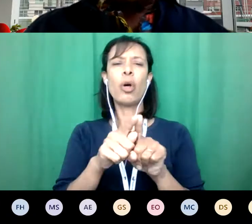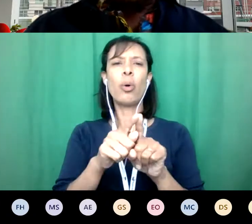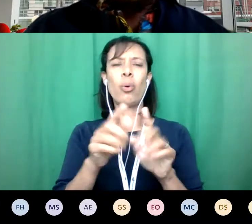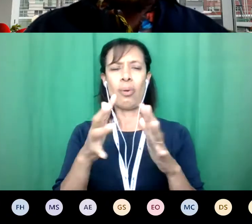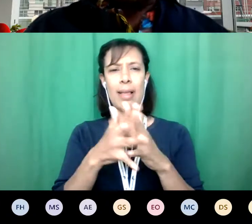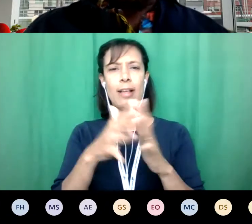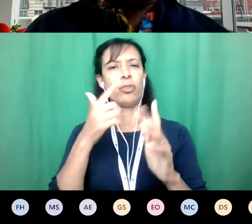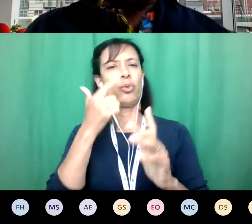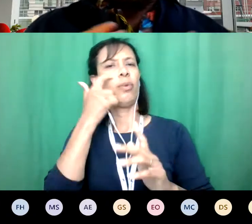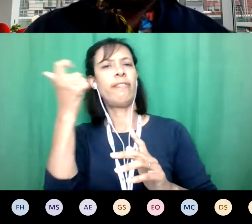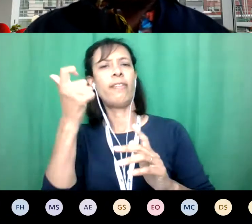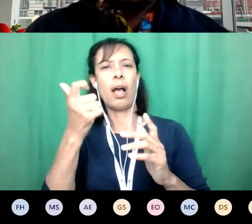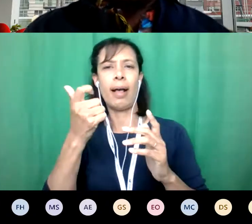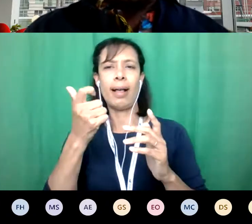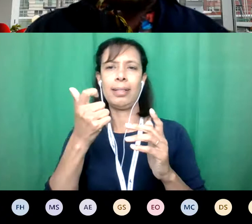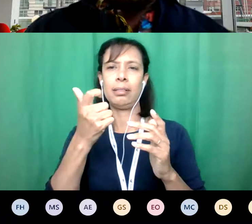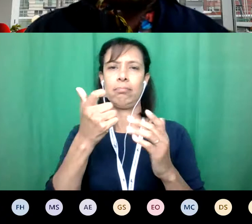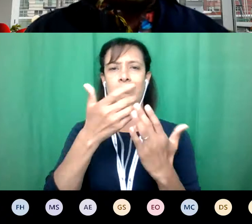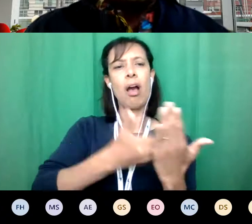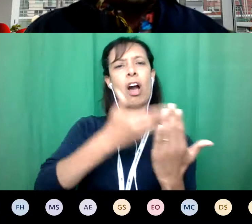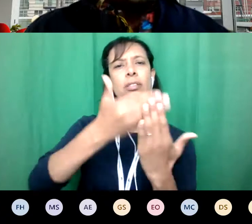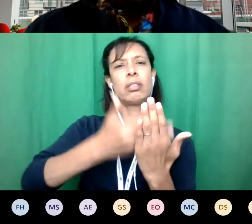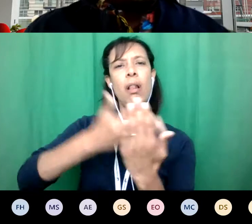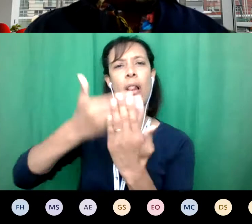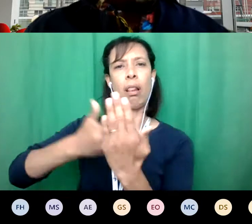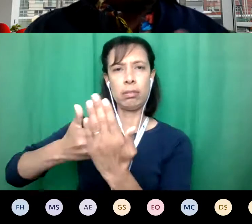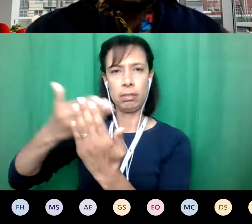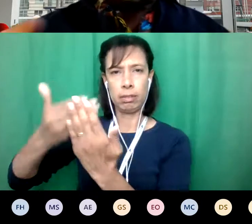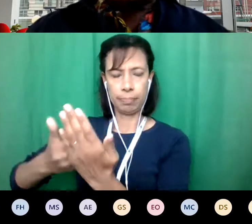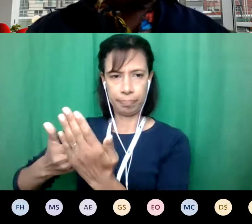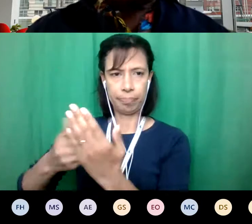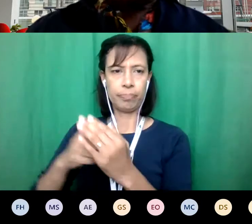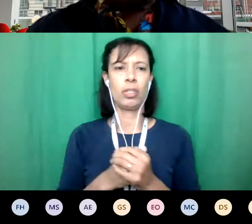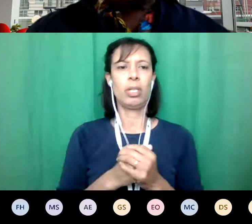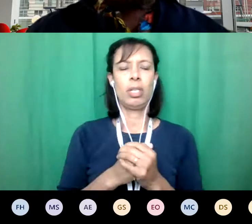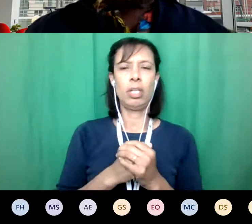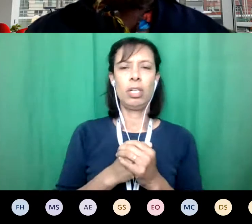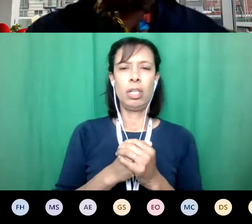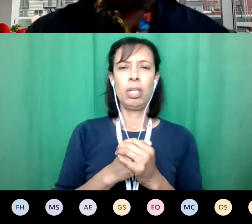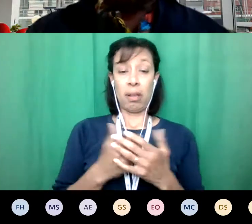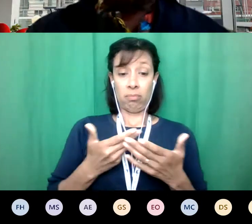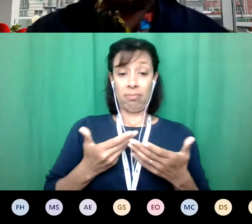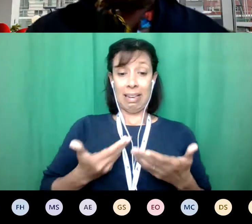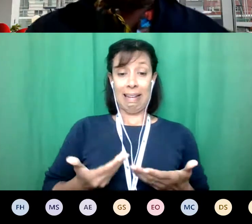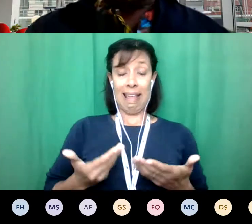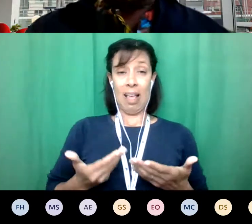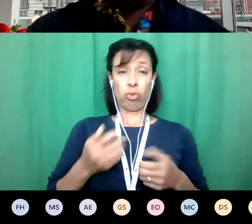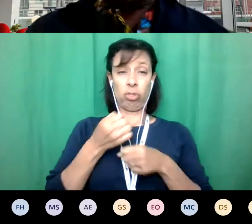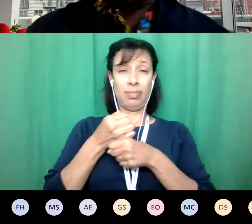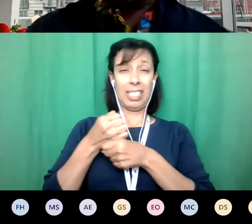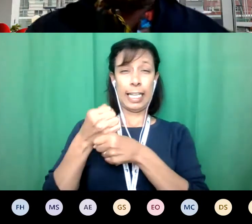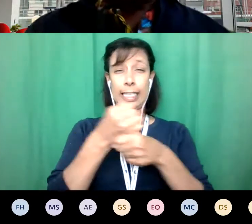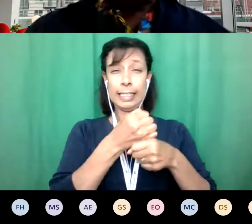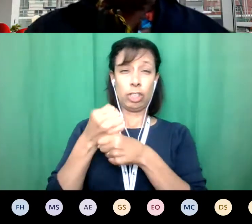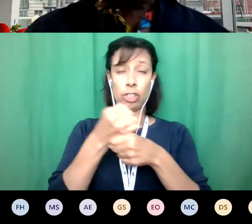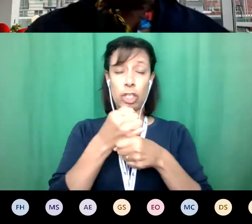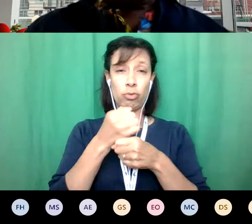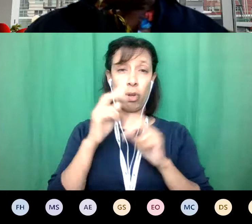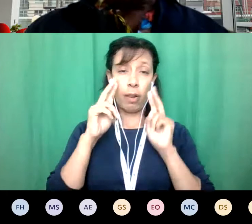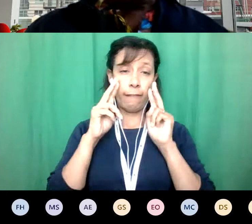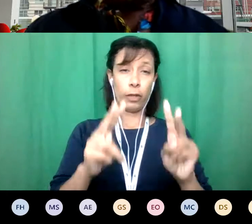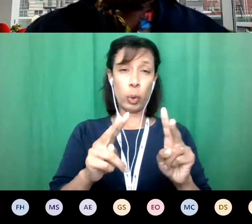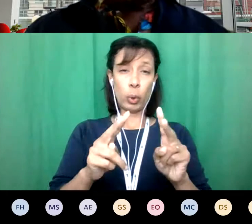research. But to start with, I'm going to give you a simple overview of project. Lots of